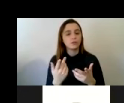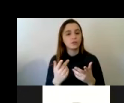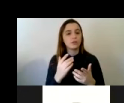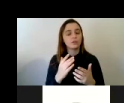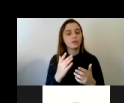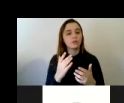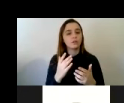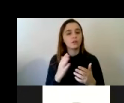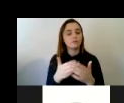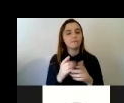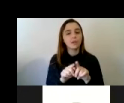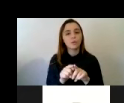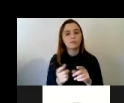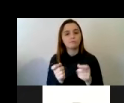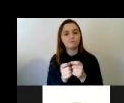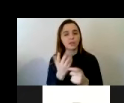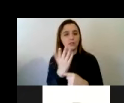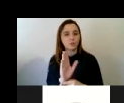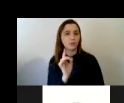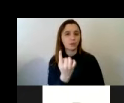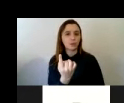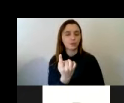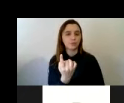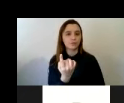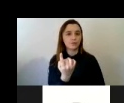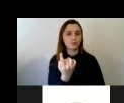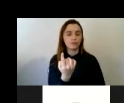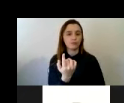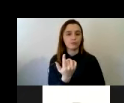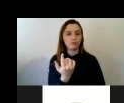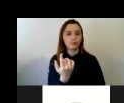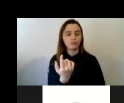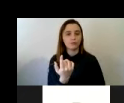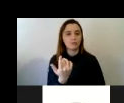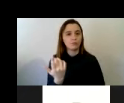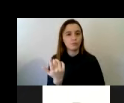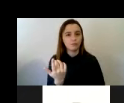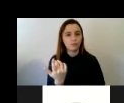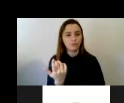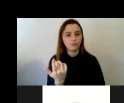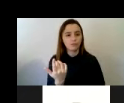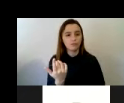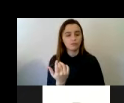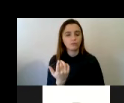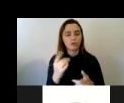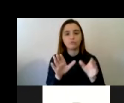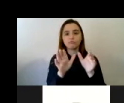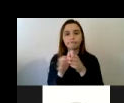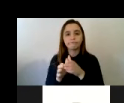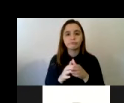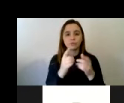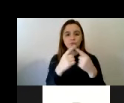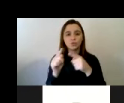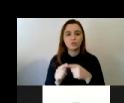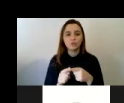closer through one example, out of the above mentioned categories, if you just